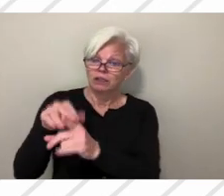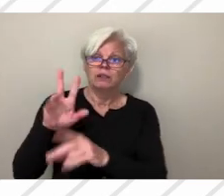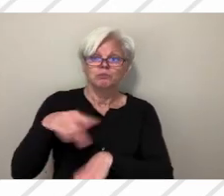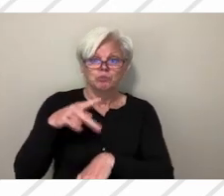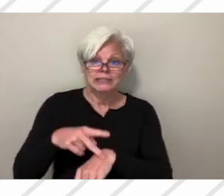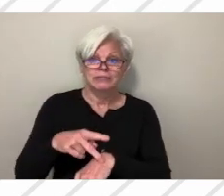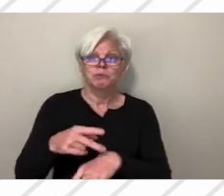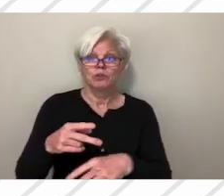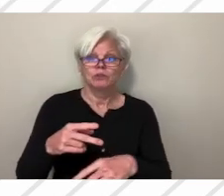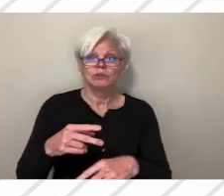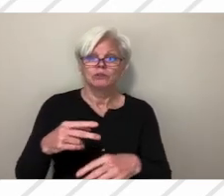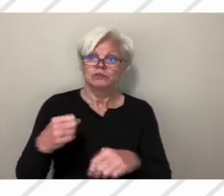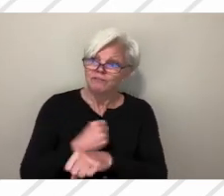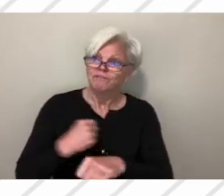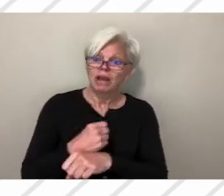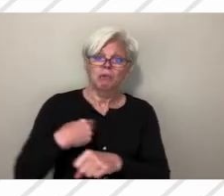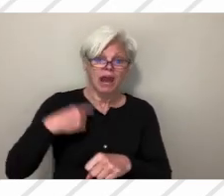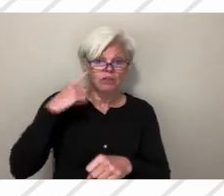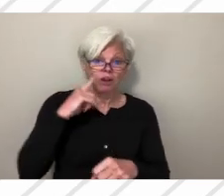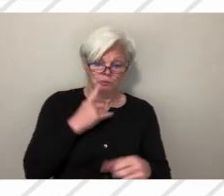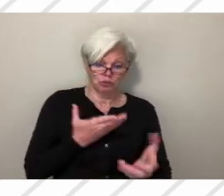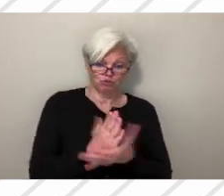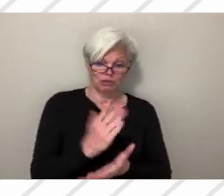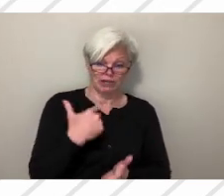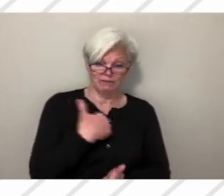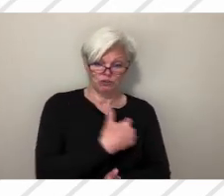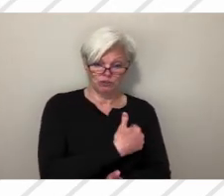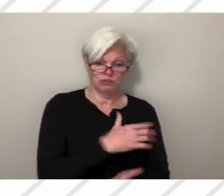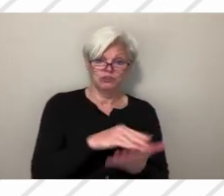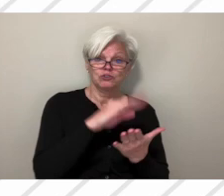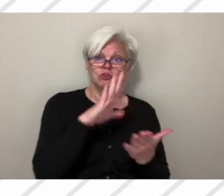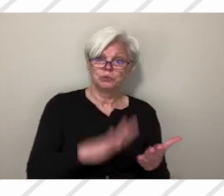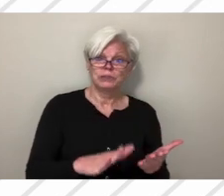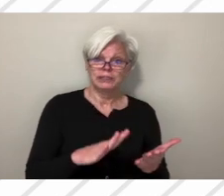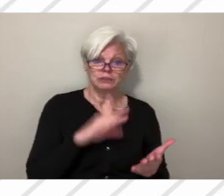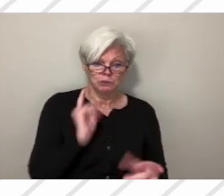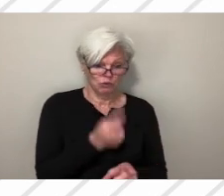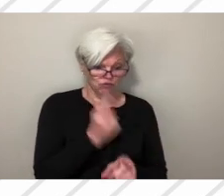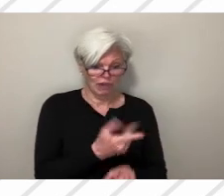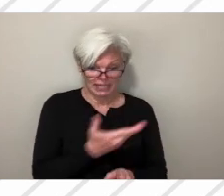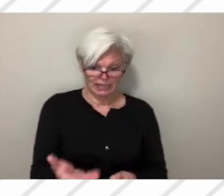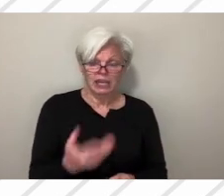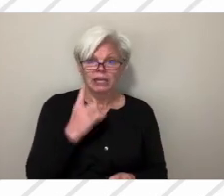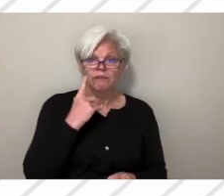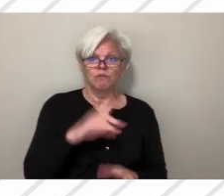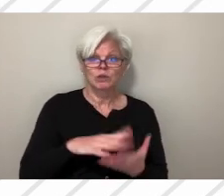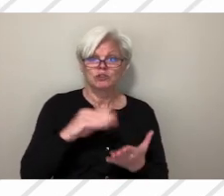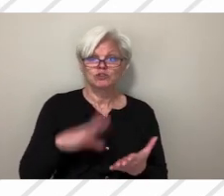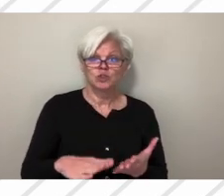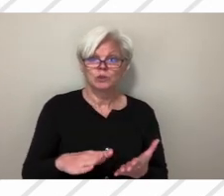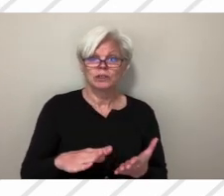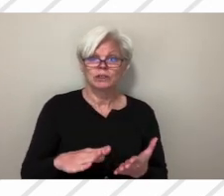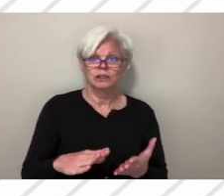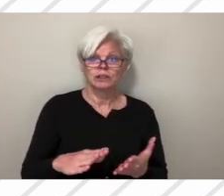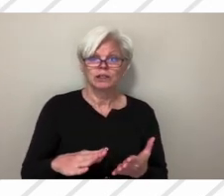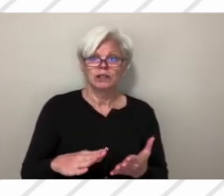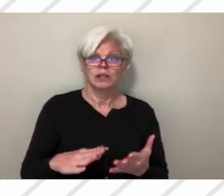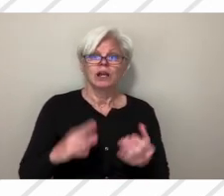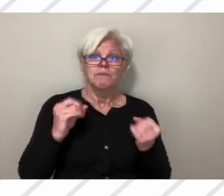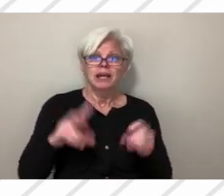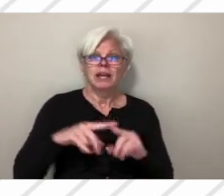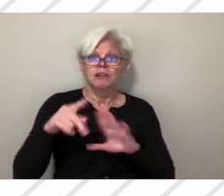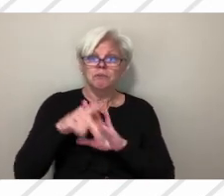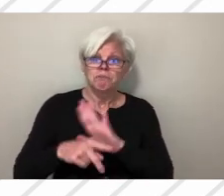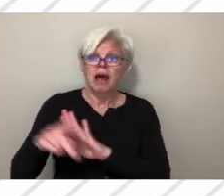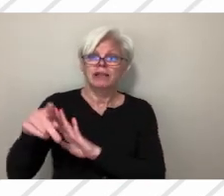for, I felt, what was right for us as students in this school. so many other policies, now that I